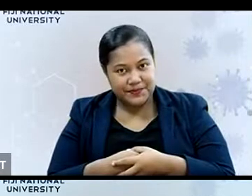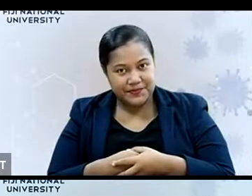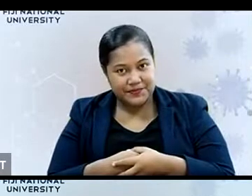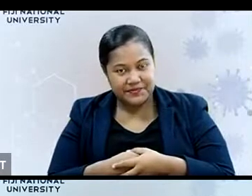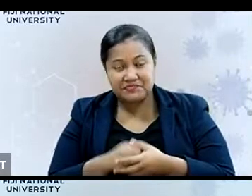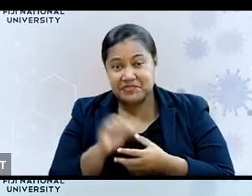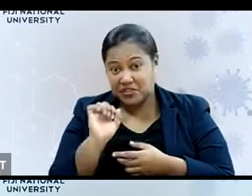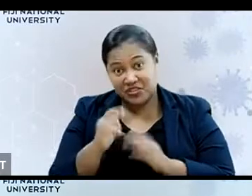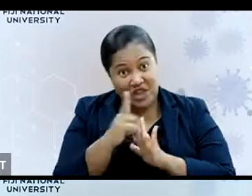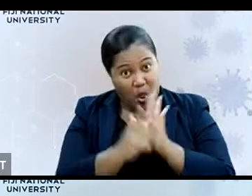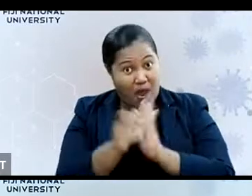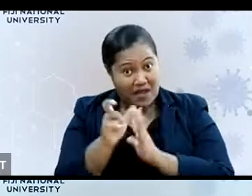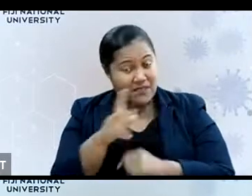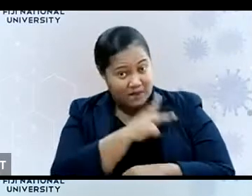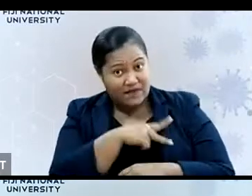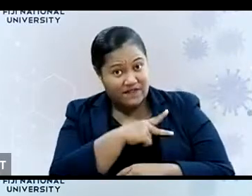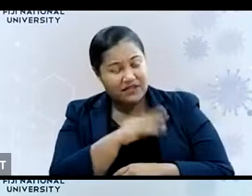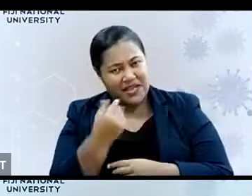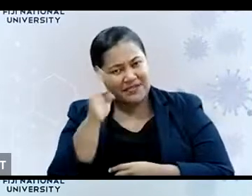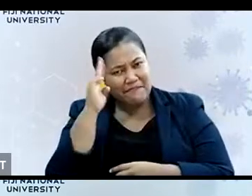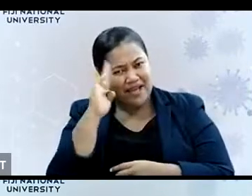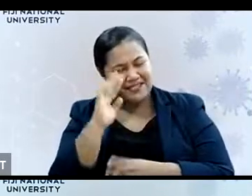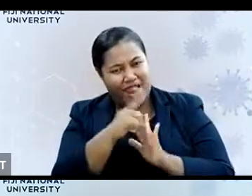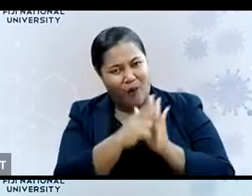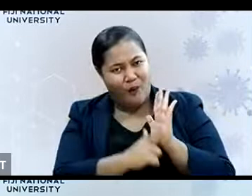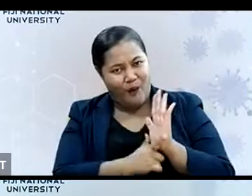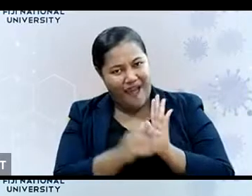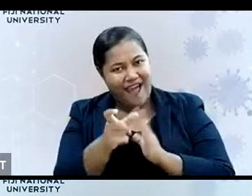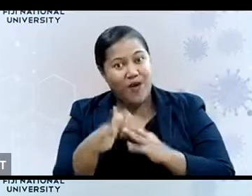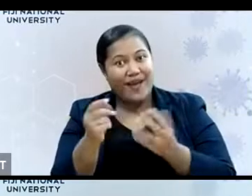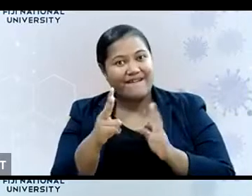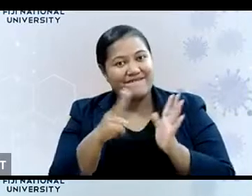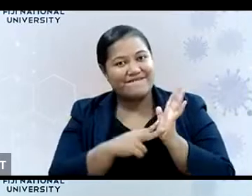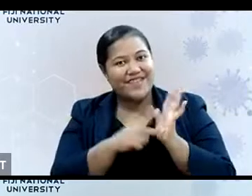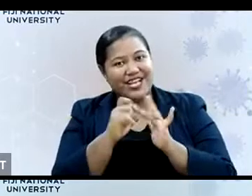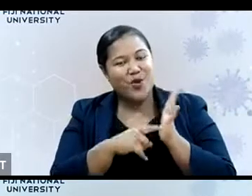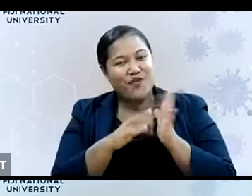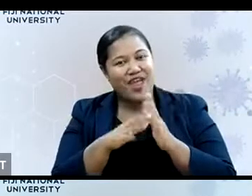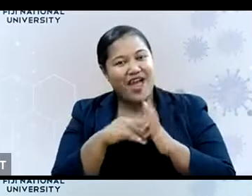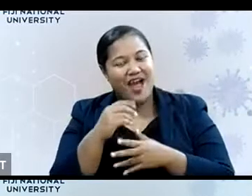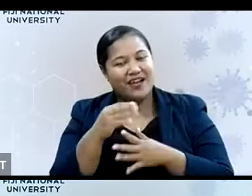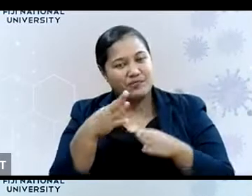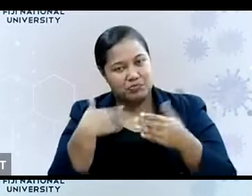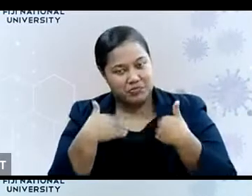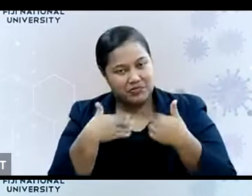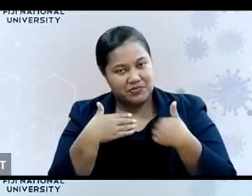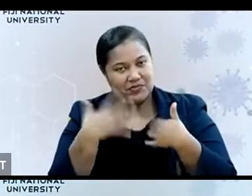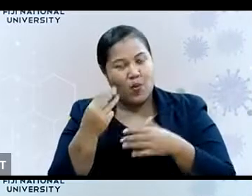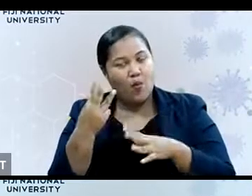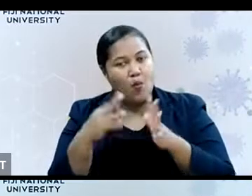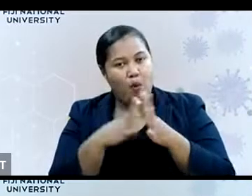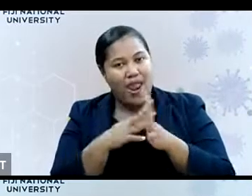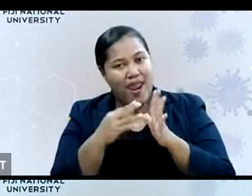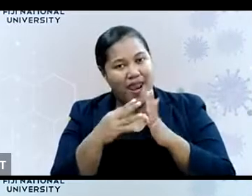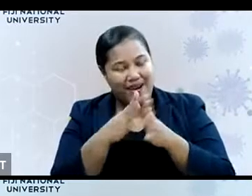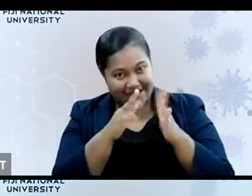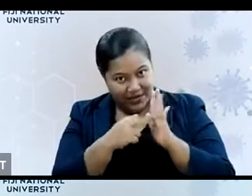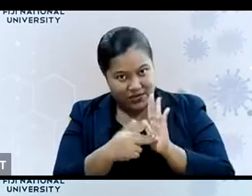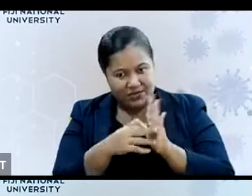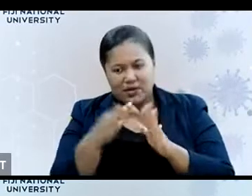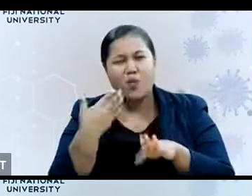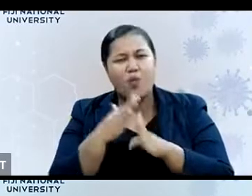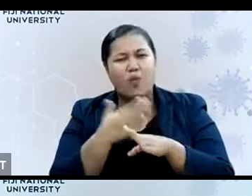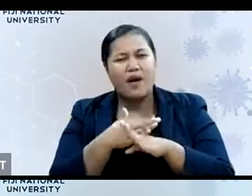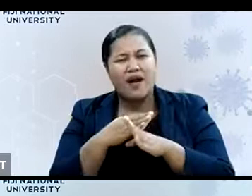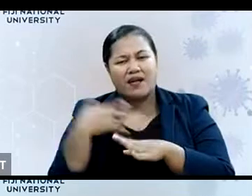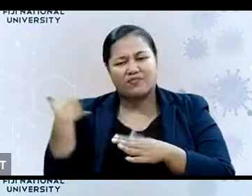She's a lawyer by profession. She's got a Master's of Law as well from Victoria University of Wellington. She's been a lawyer she's got over 23 years